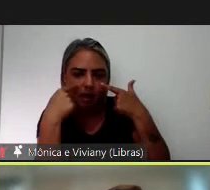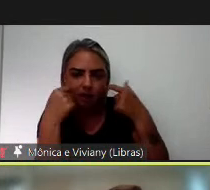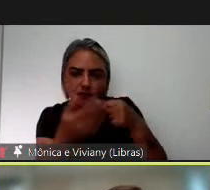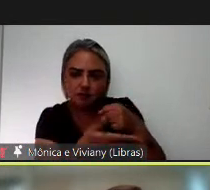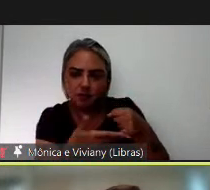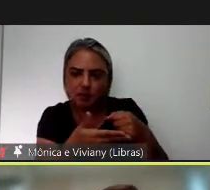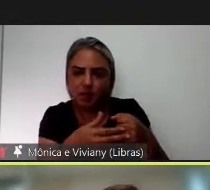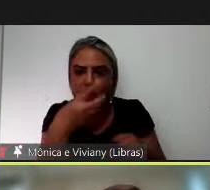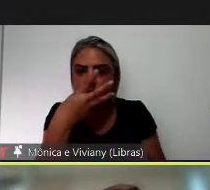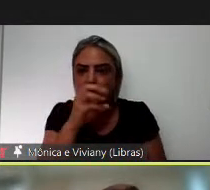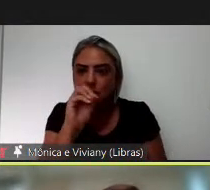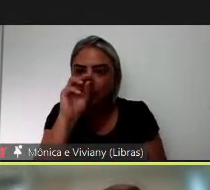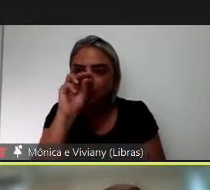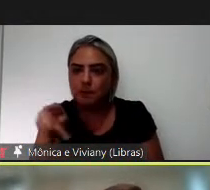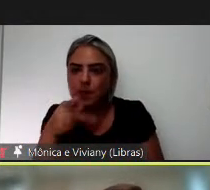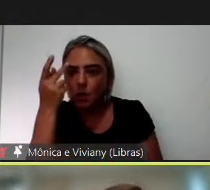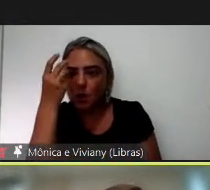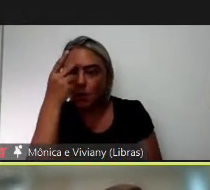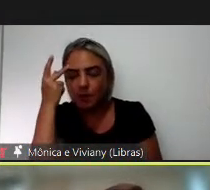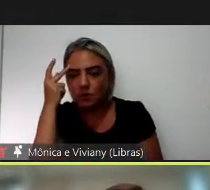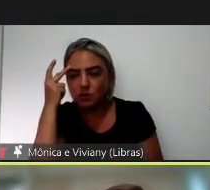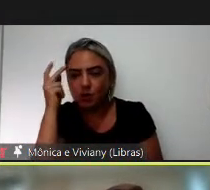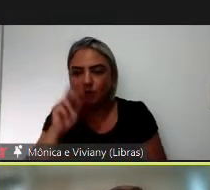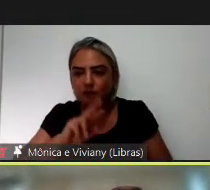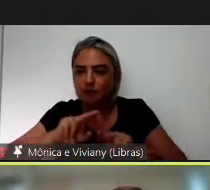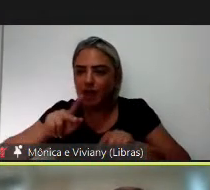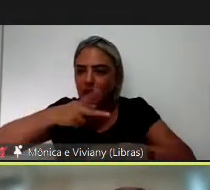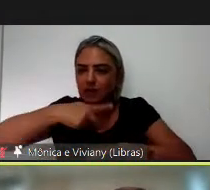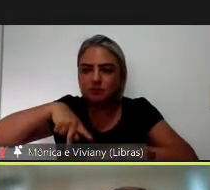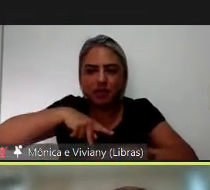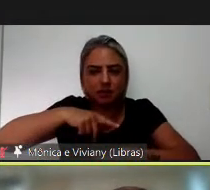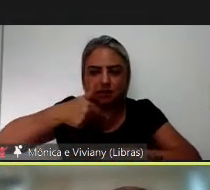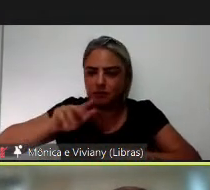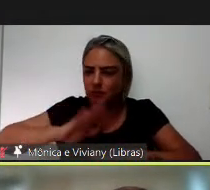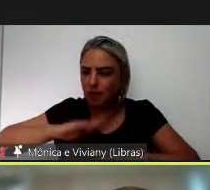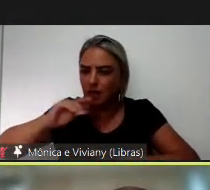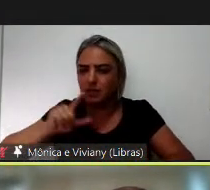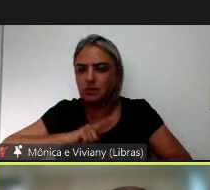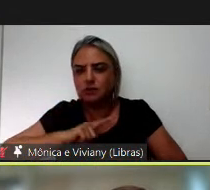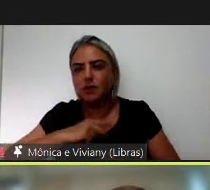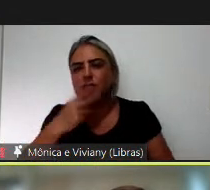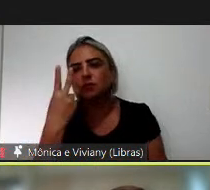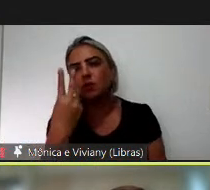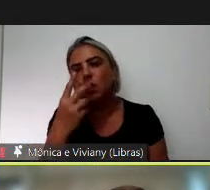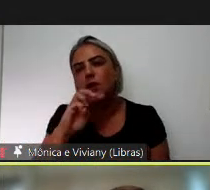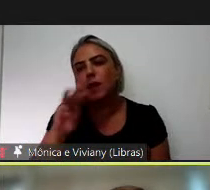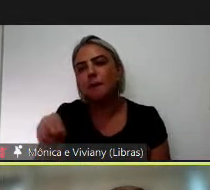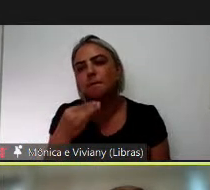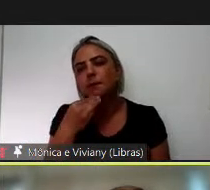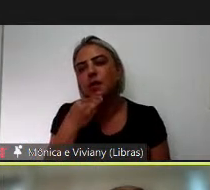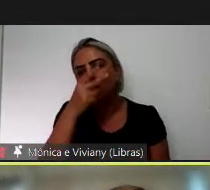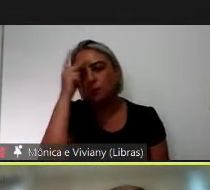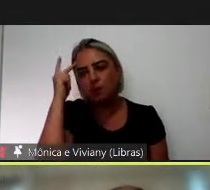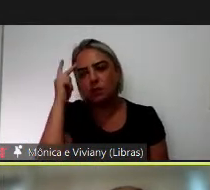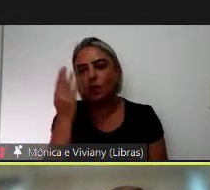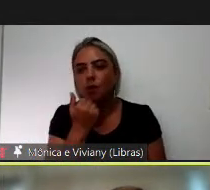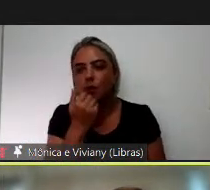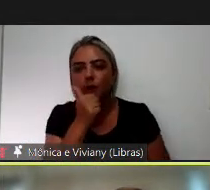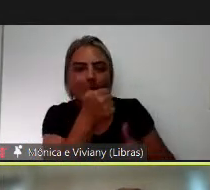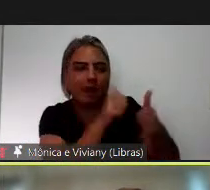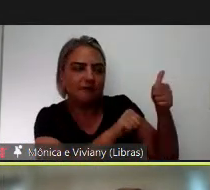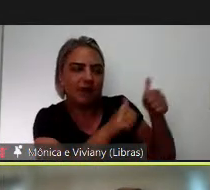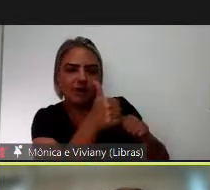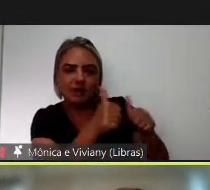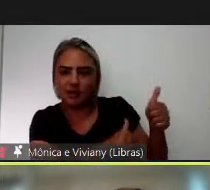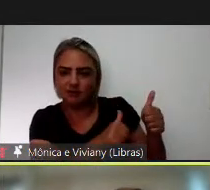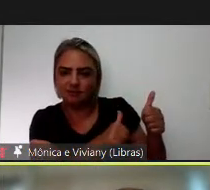30 million people evaluating the primary care. Is more than a lot of country. So